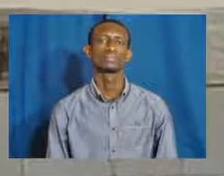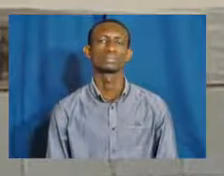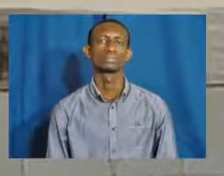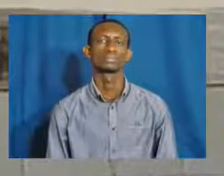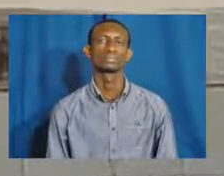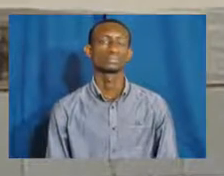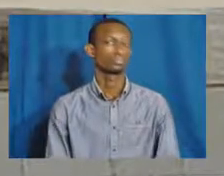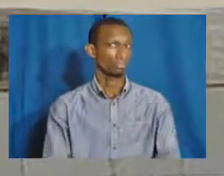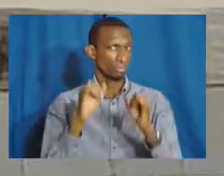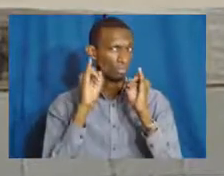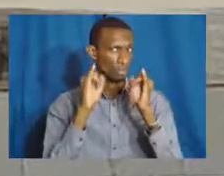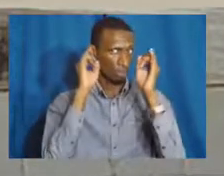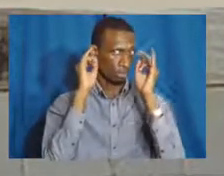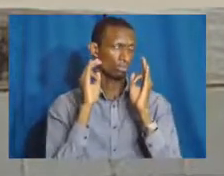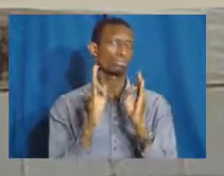If